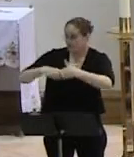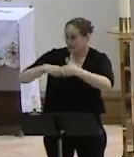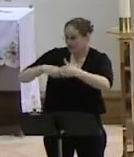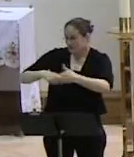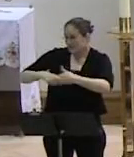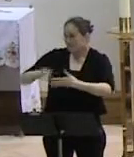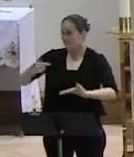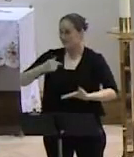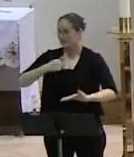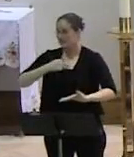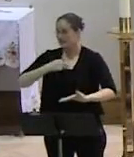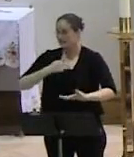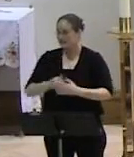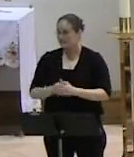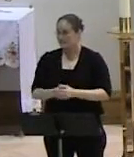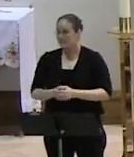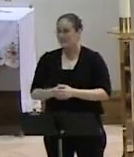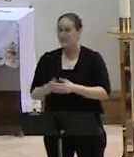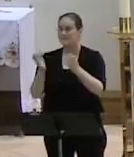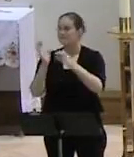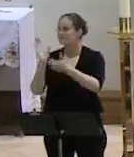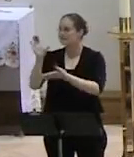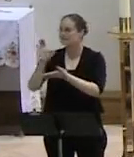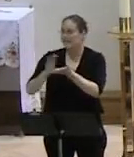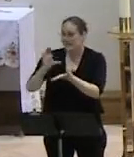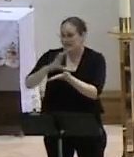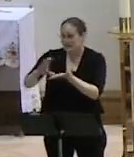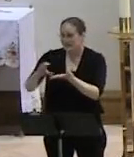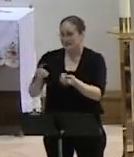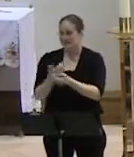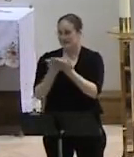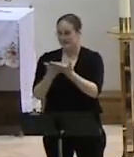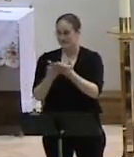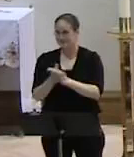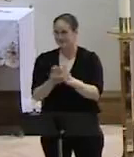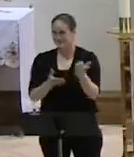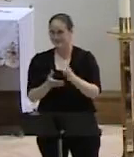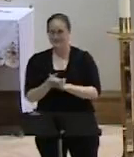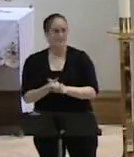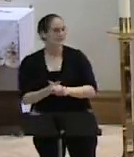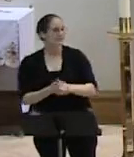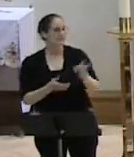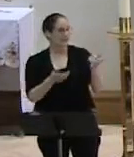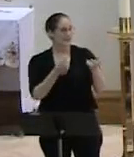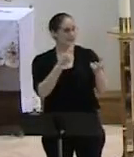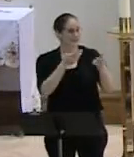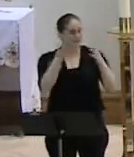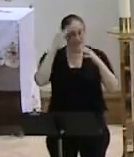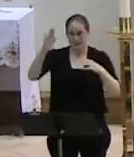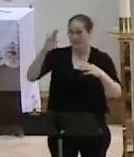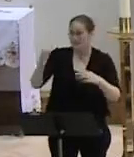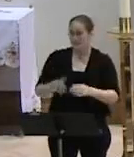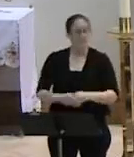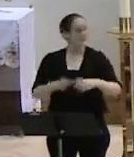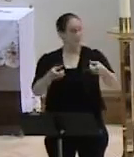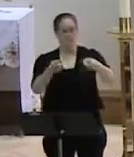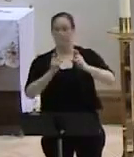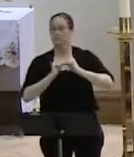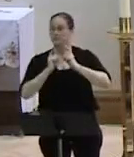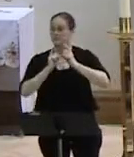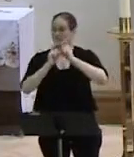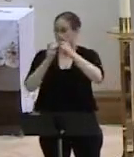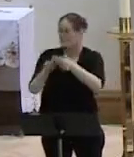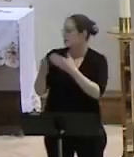every one of us who came. And with great excitement. It wasn't like, hi, how you doing? Here's your gift. Thank